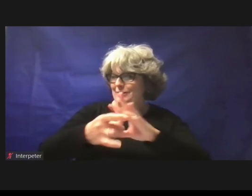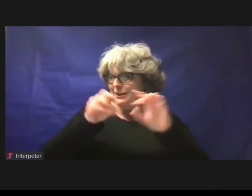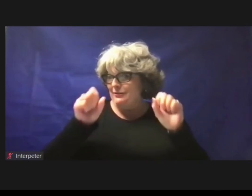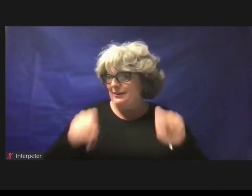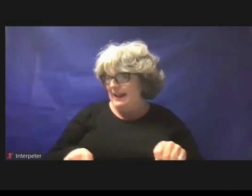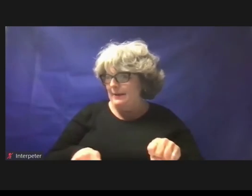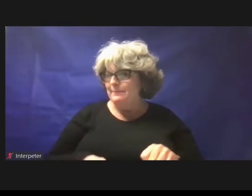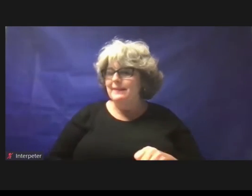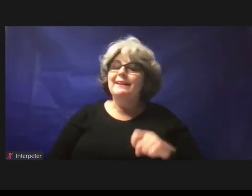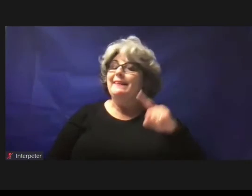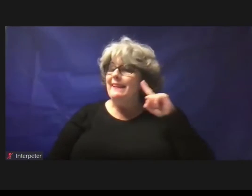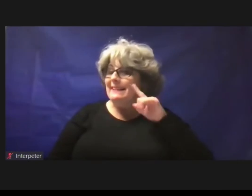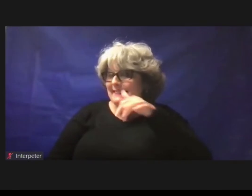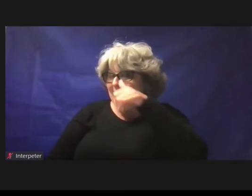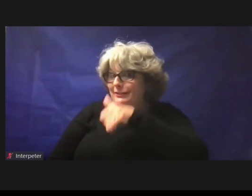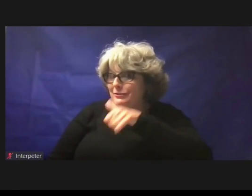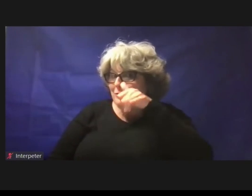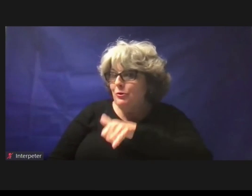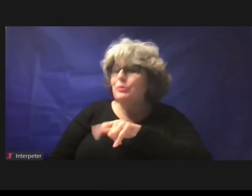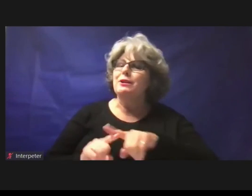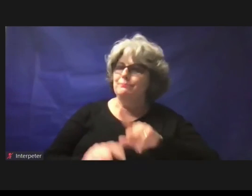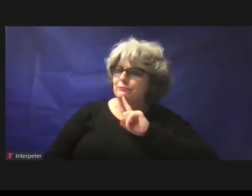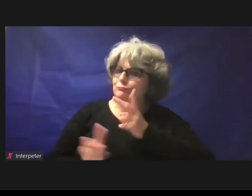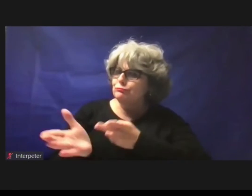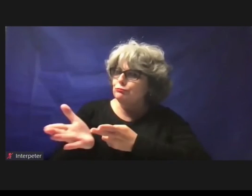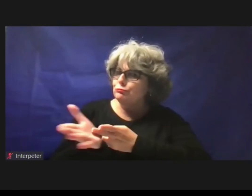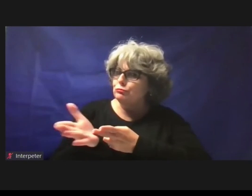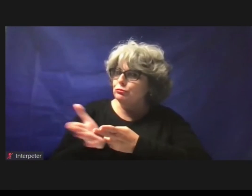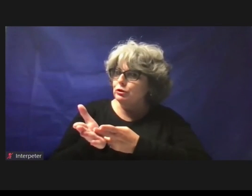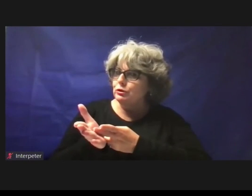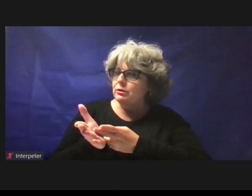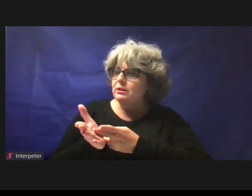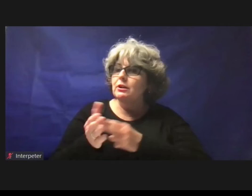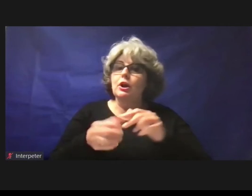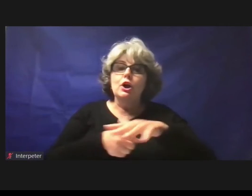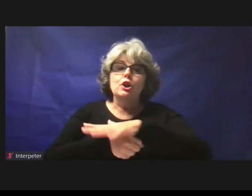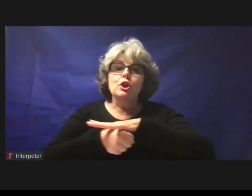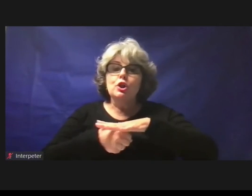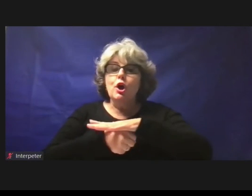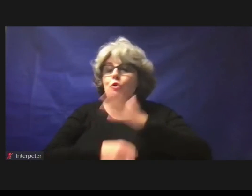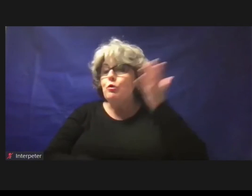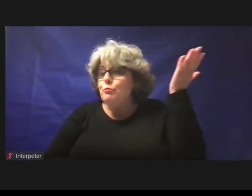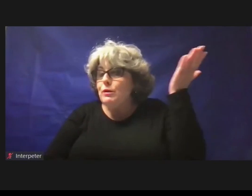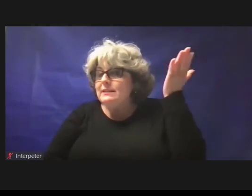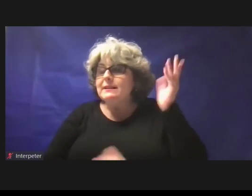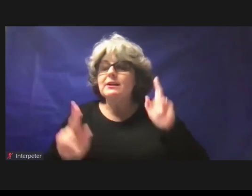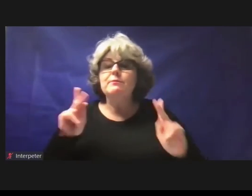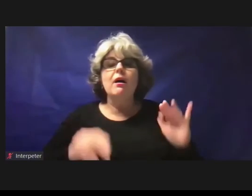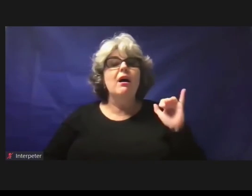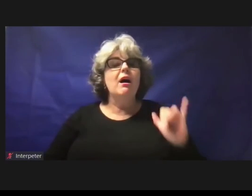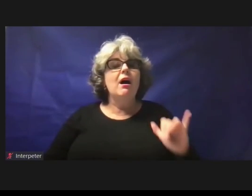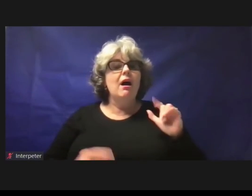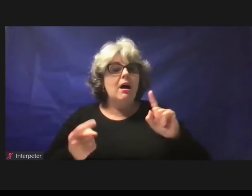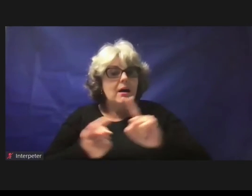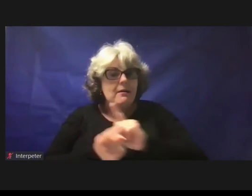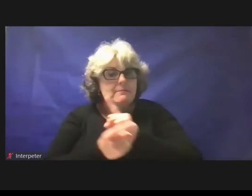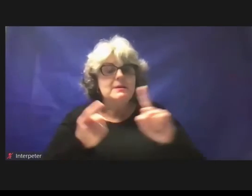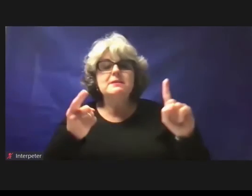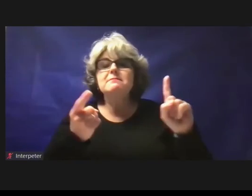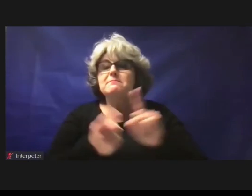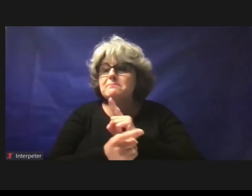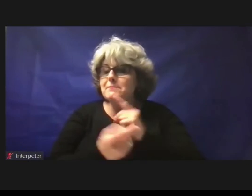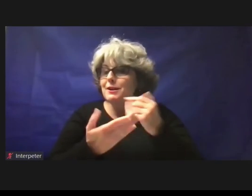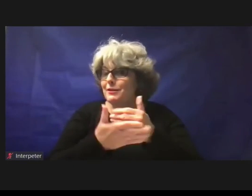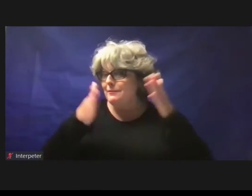that sounds corny, but it's true. If we make local presentations, people begin to meet their new